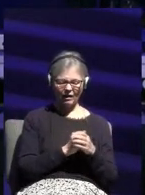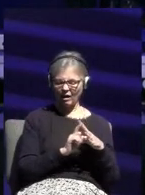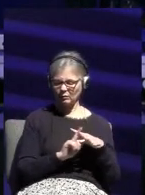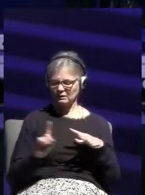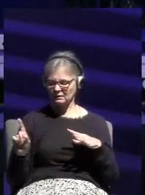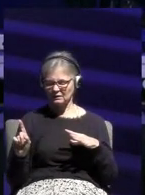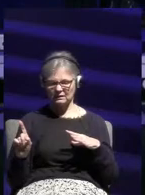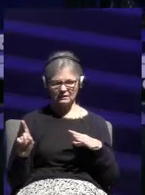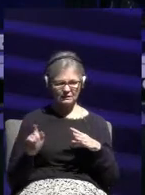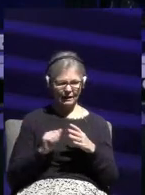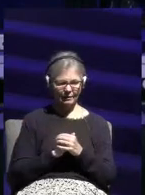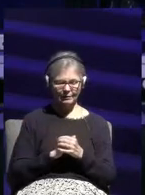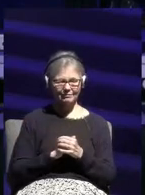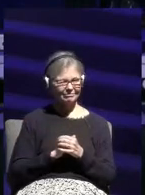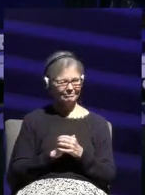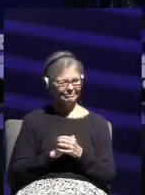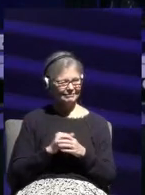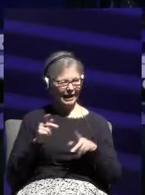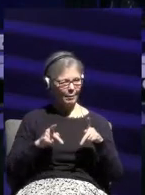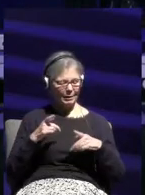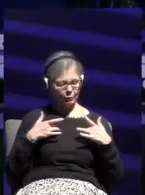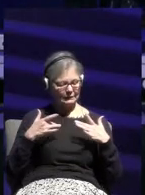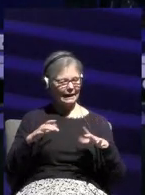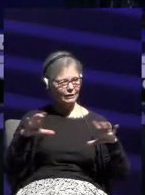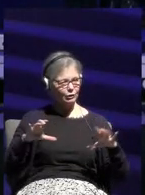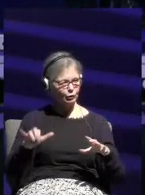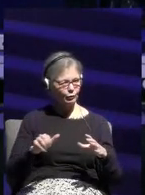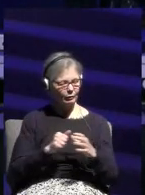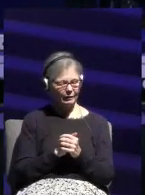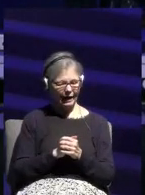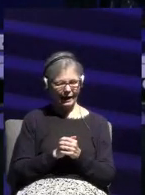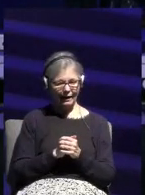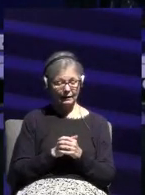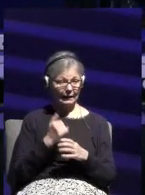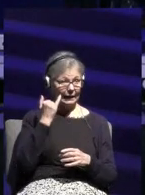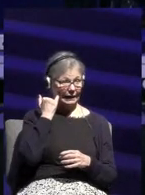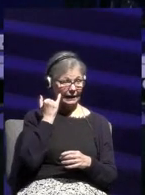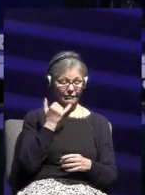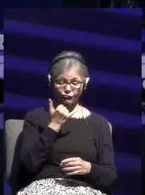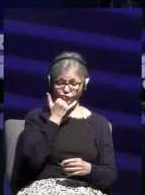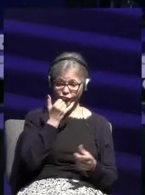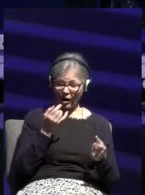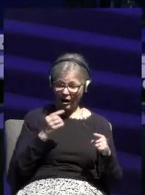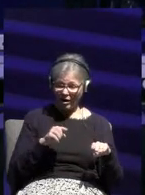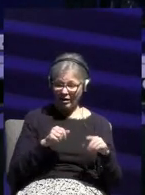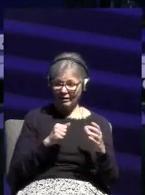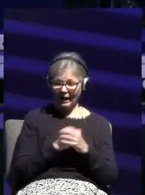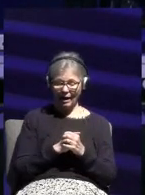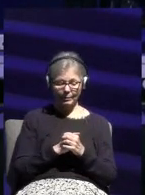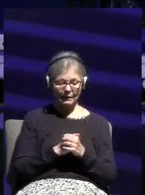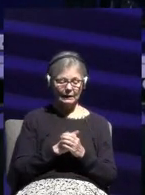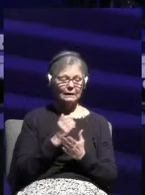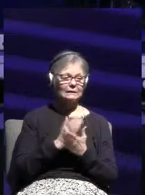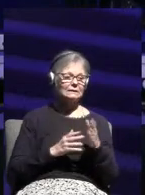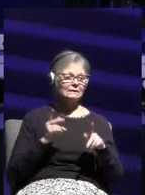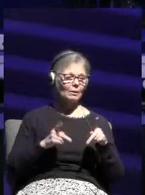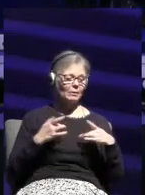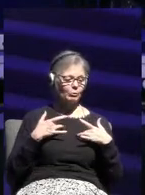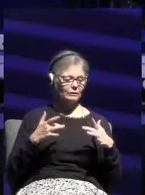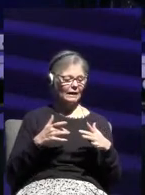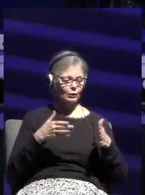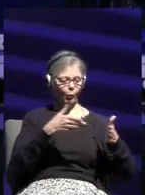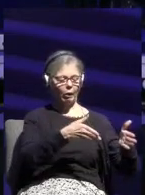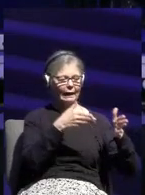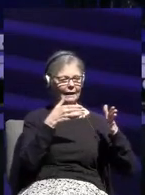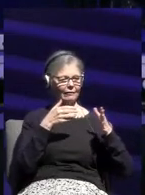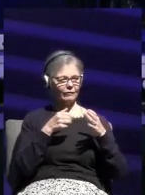These are the human responses to traumatic events in our life or difficult things or the boredom